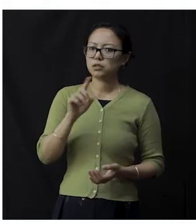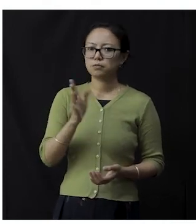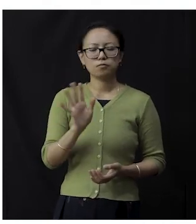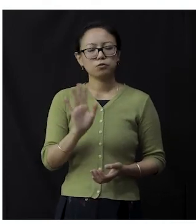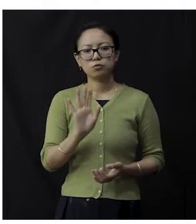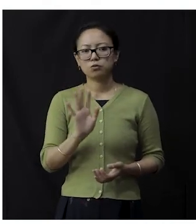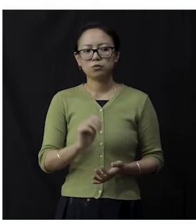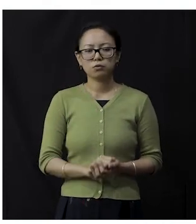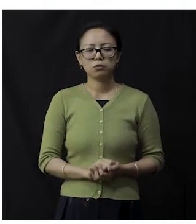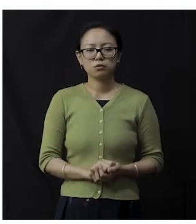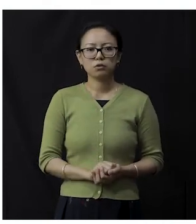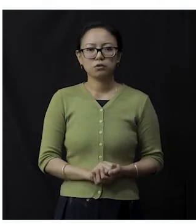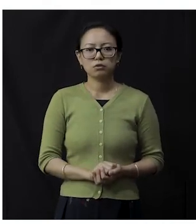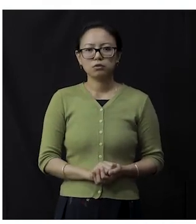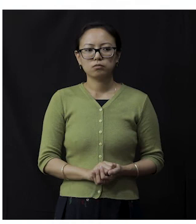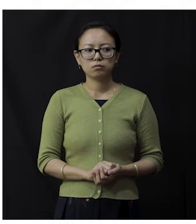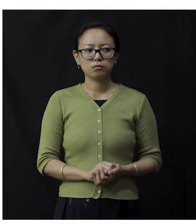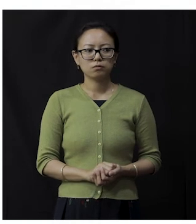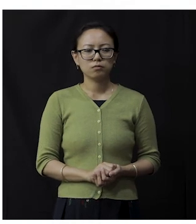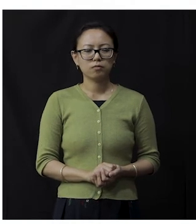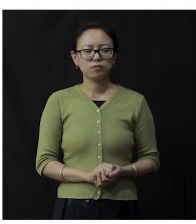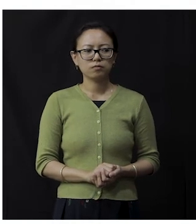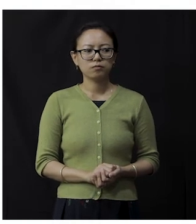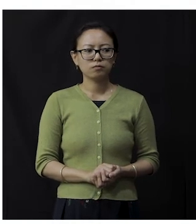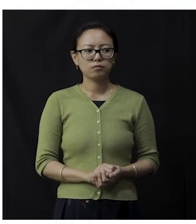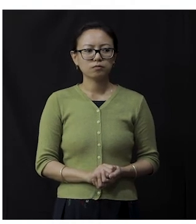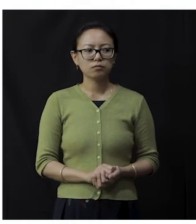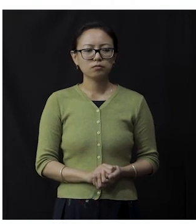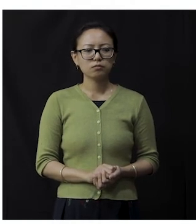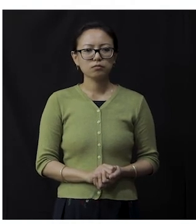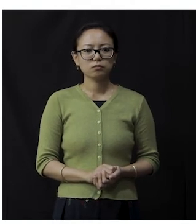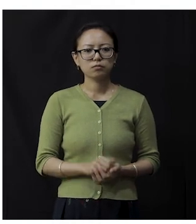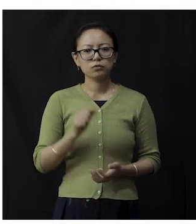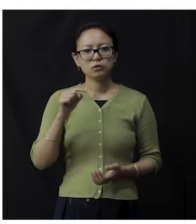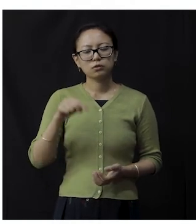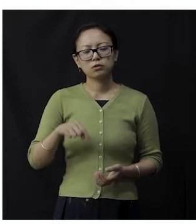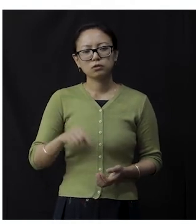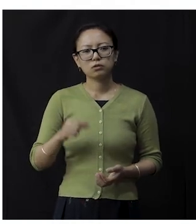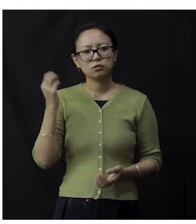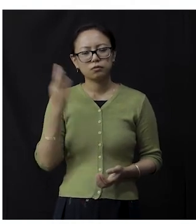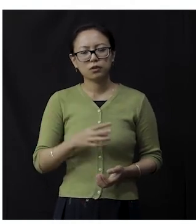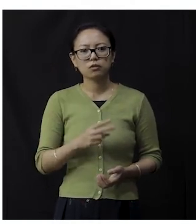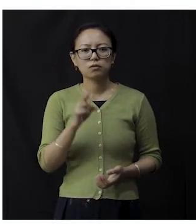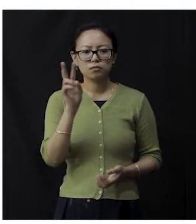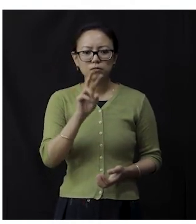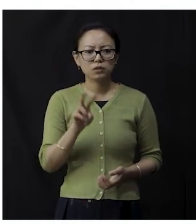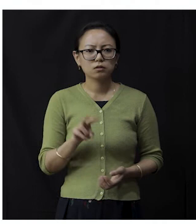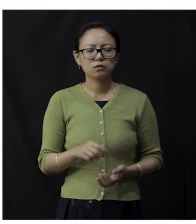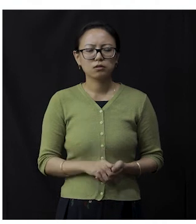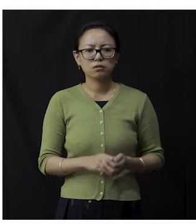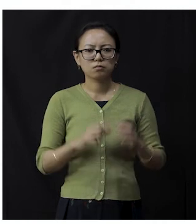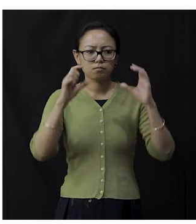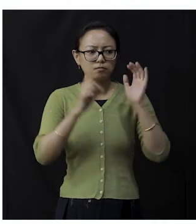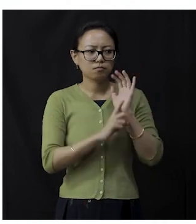are not to be said to anyone. So let's revise. What should you say if you walk in front